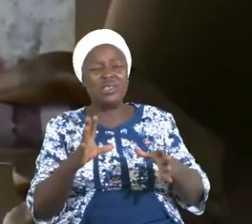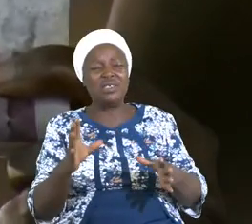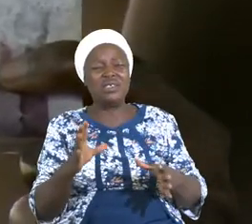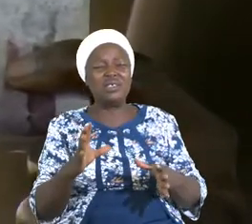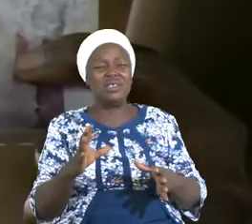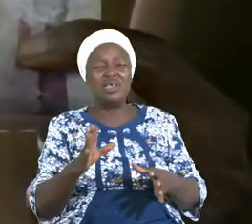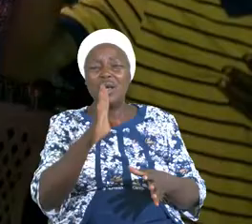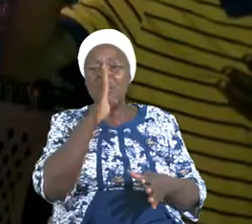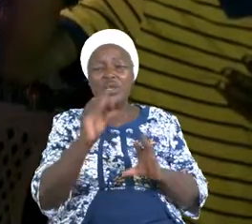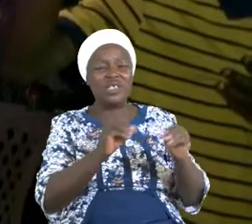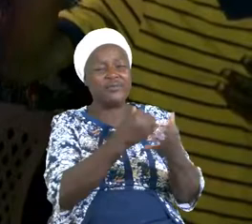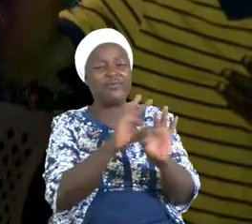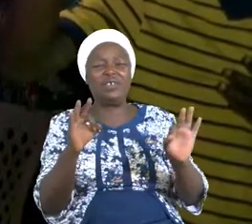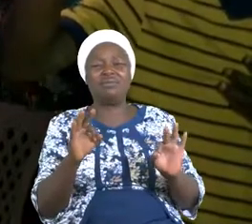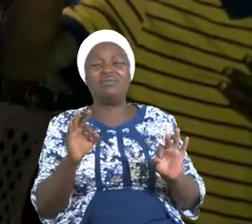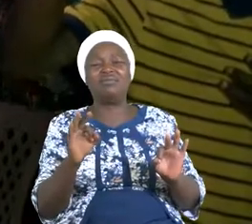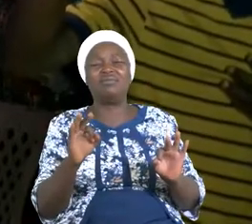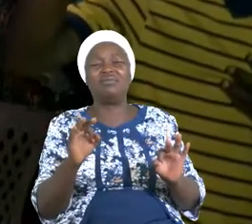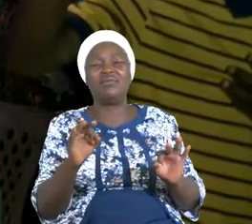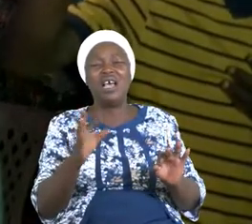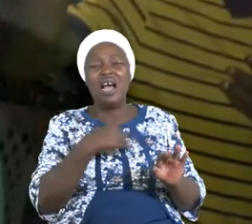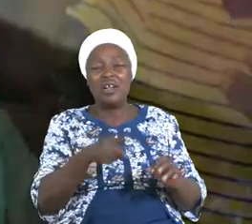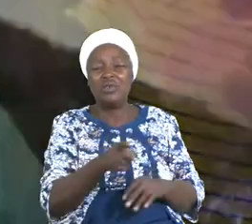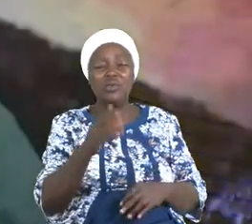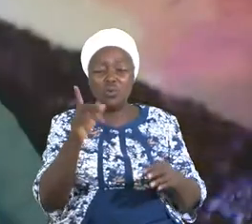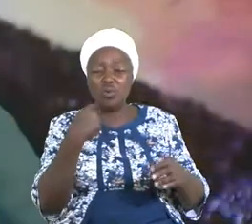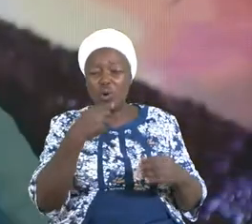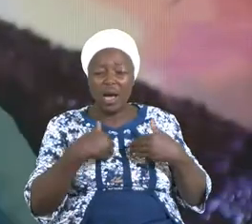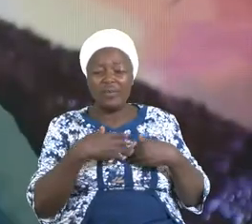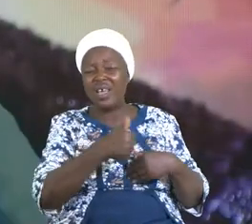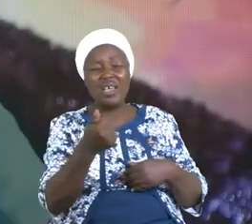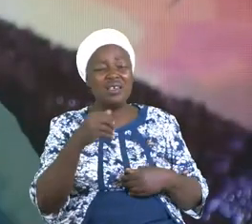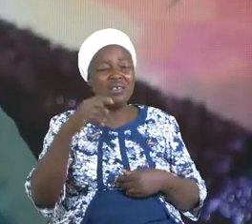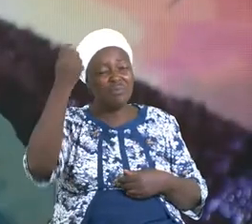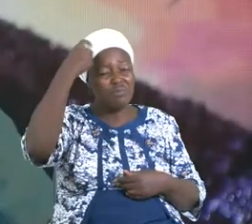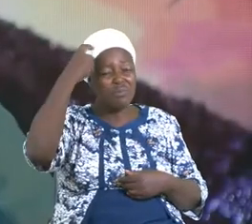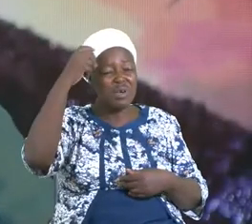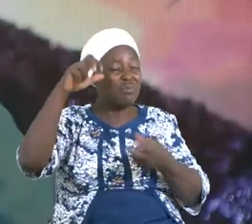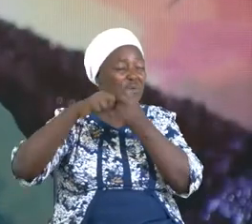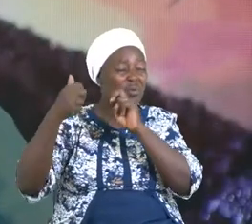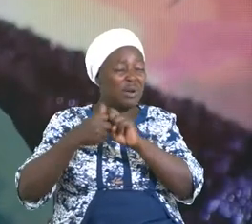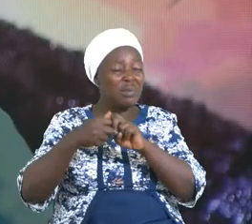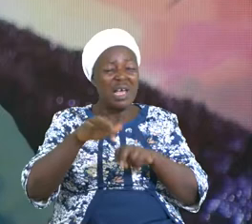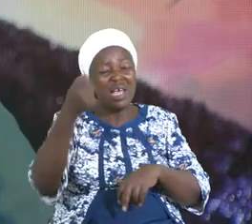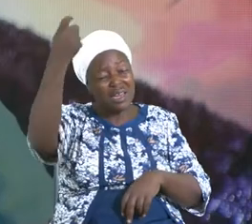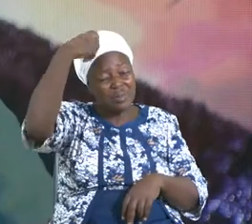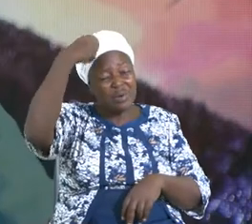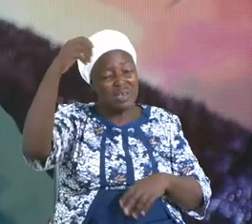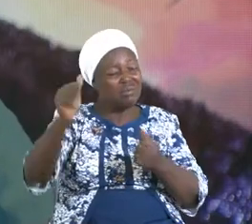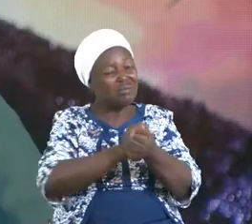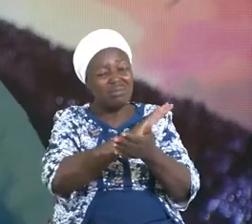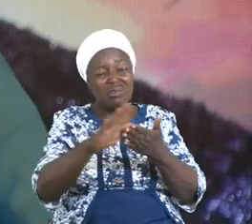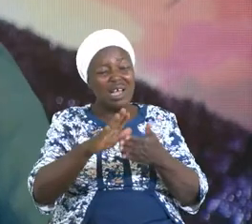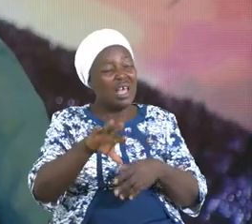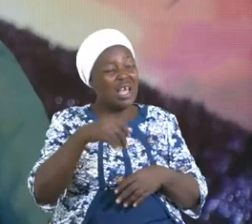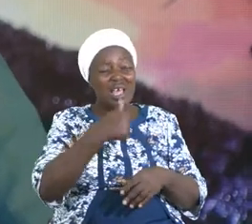set free. And those who have any brain problem, any brain damage, any